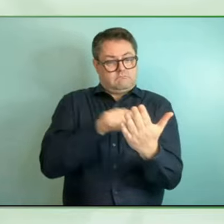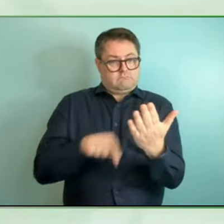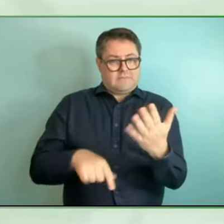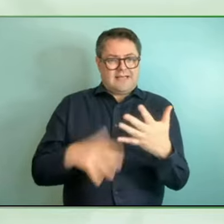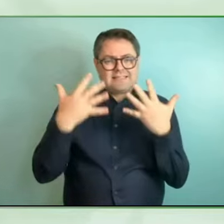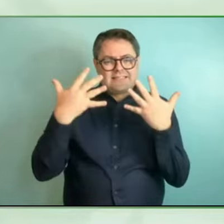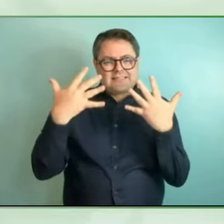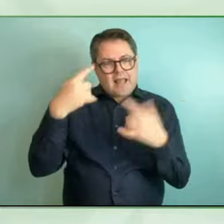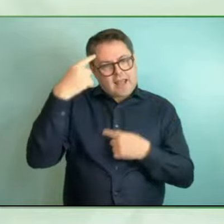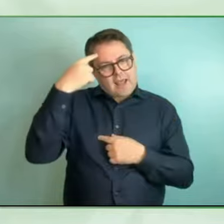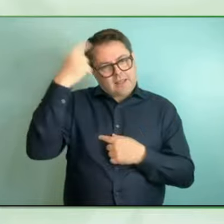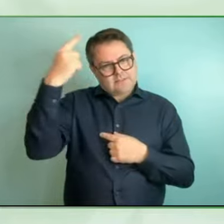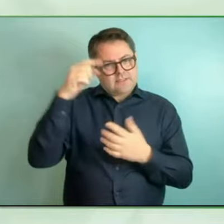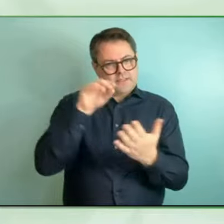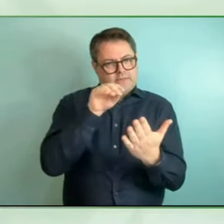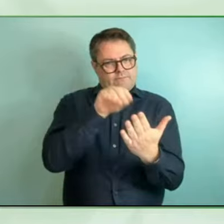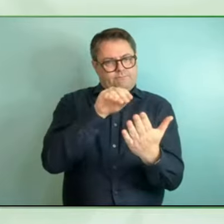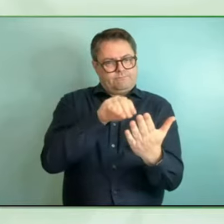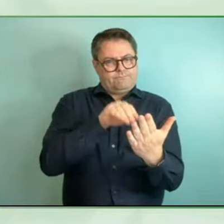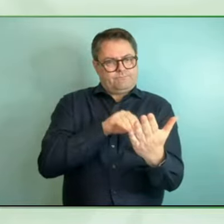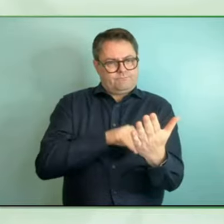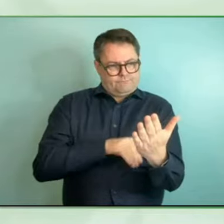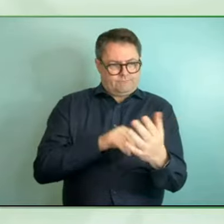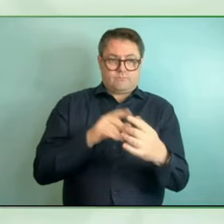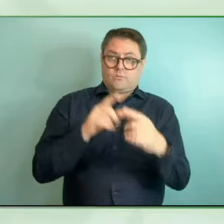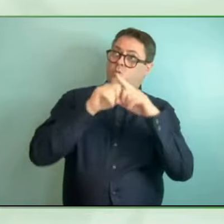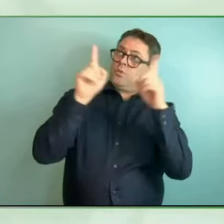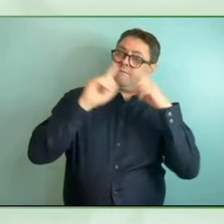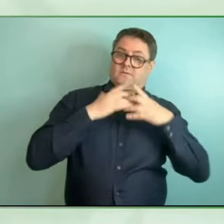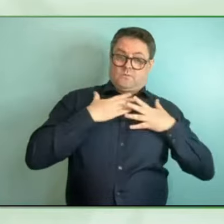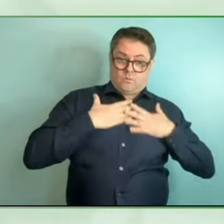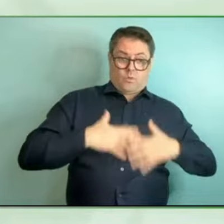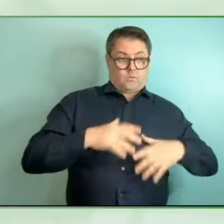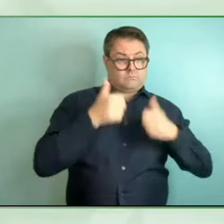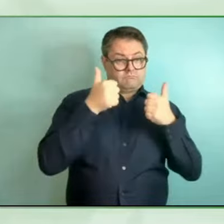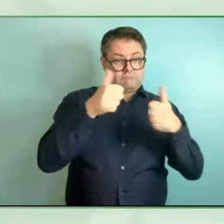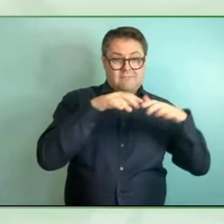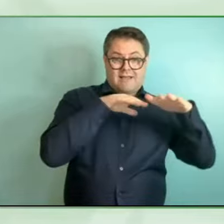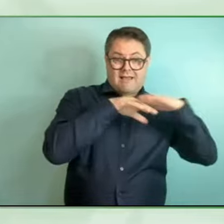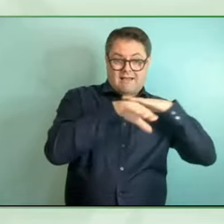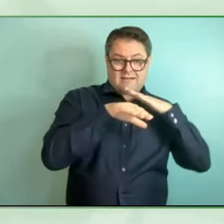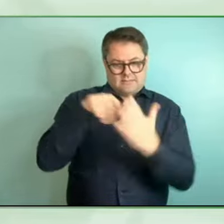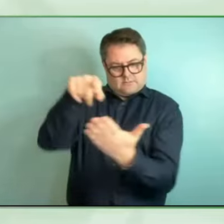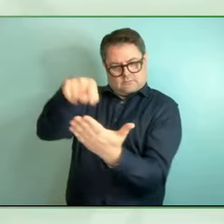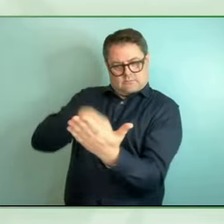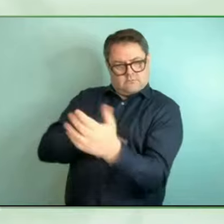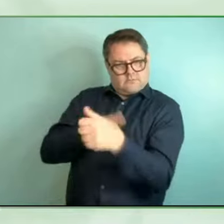principles that universities should put in place in order to